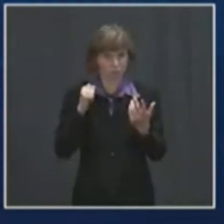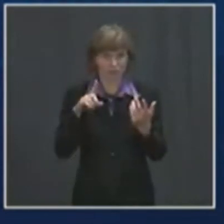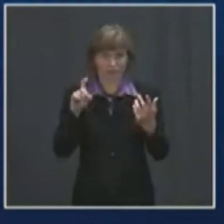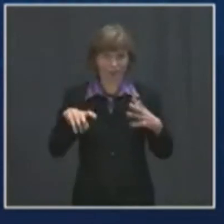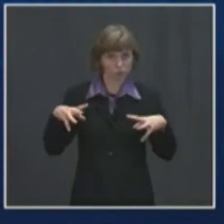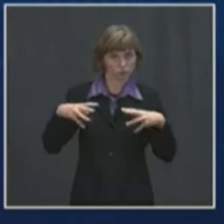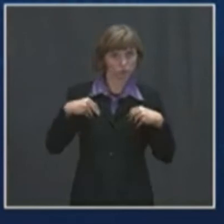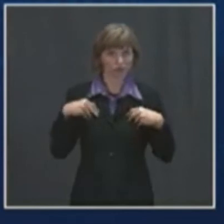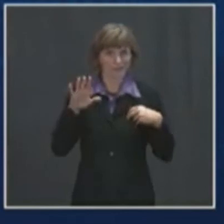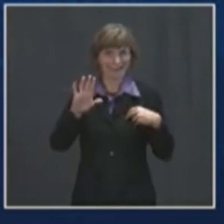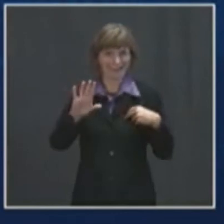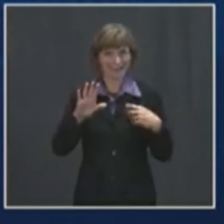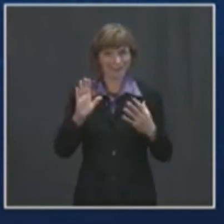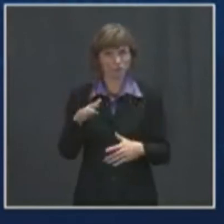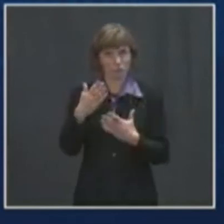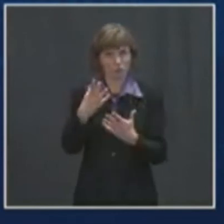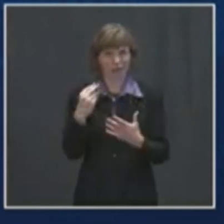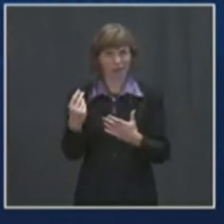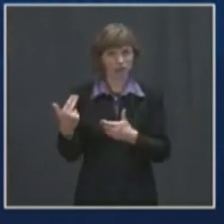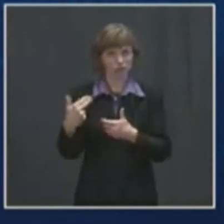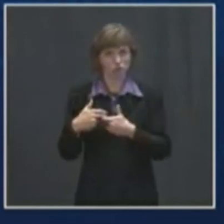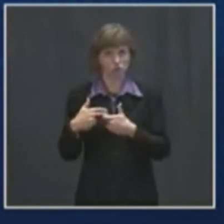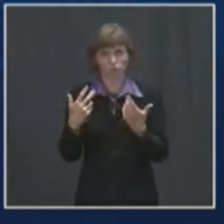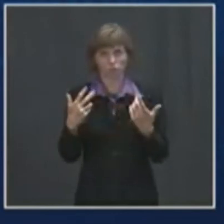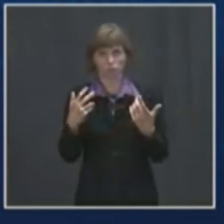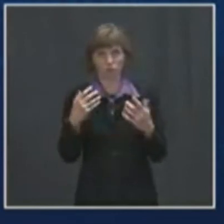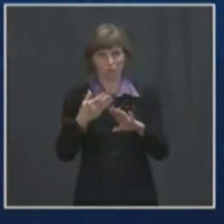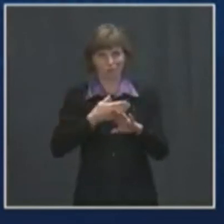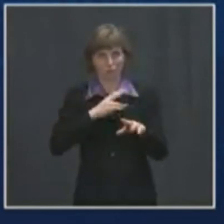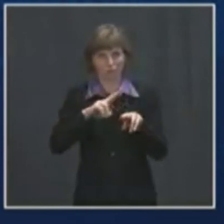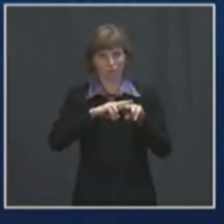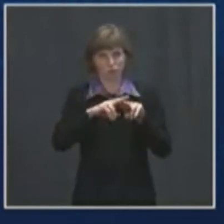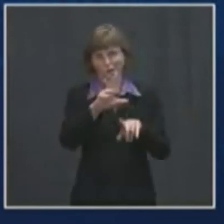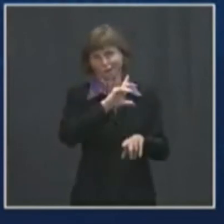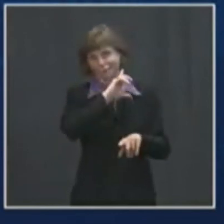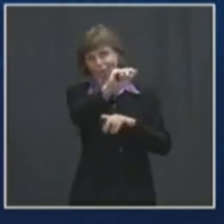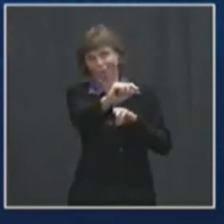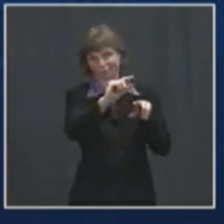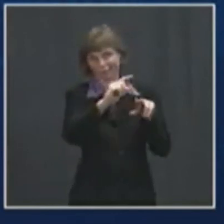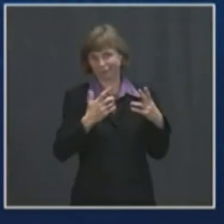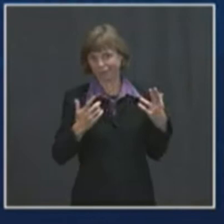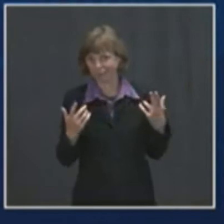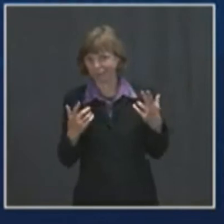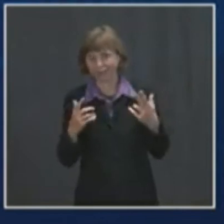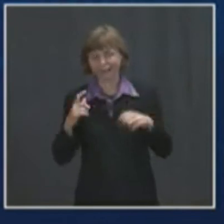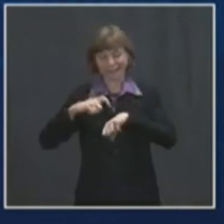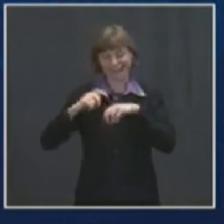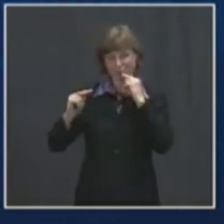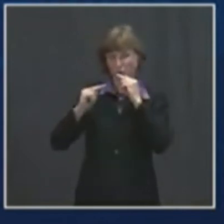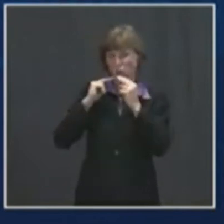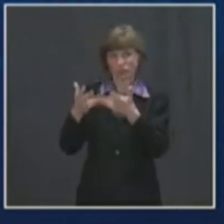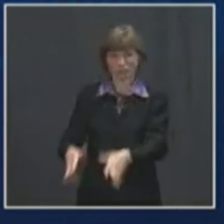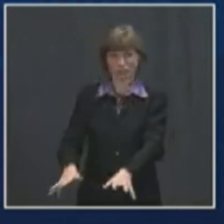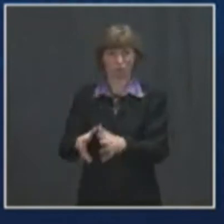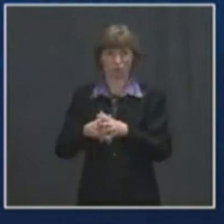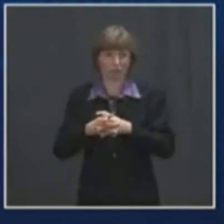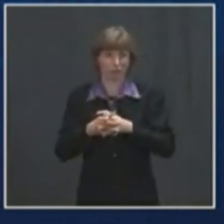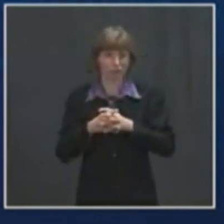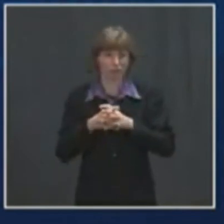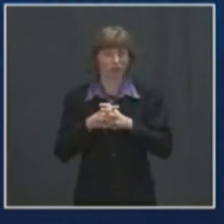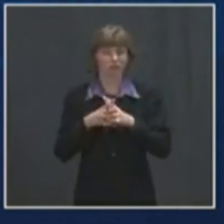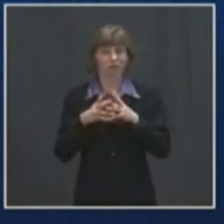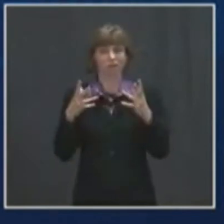proposal and get on board the train before it leaves the station? It seems the time for negotiation is over. It's now the president's trying to get this thing passed.